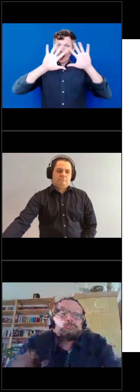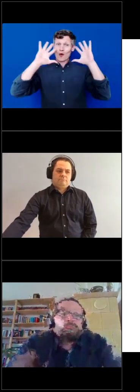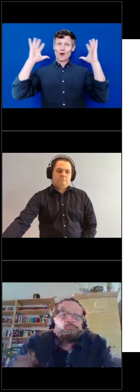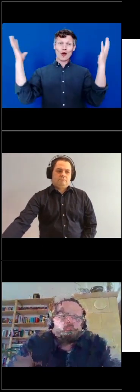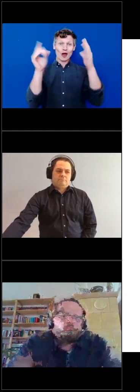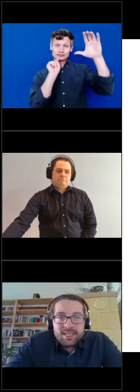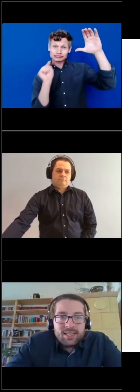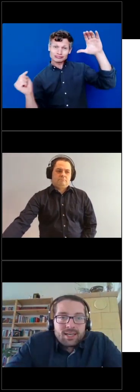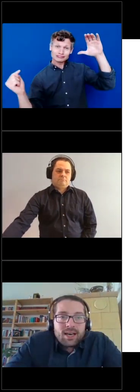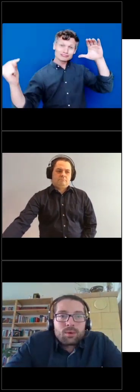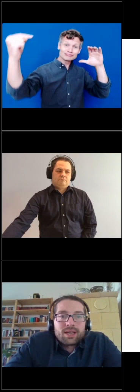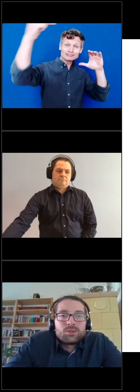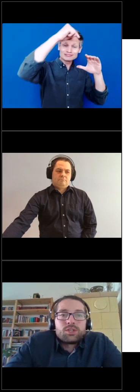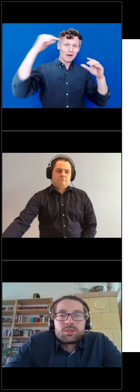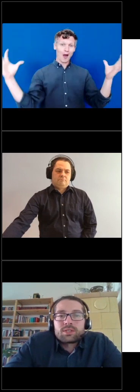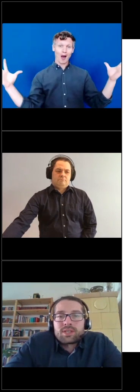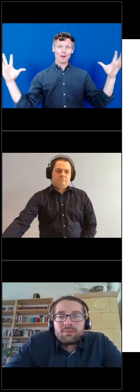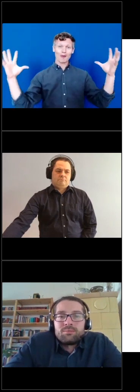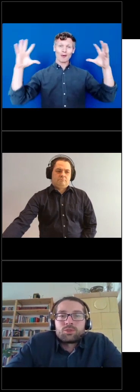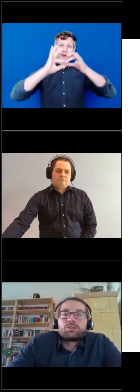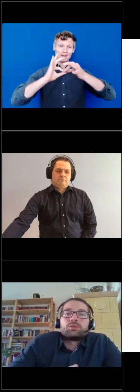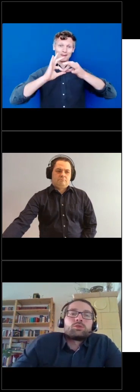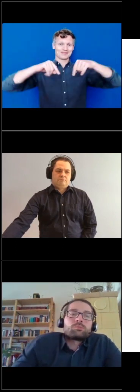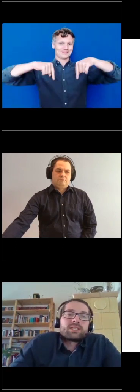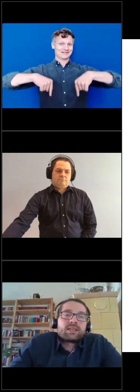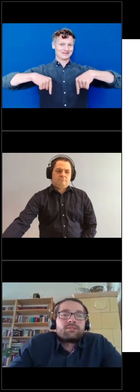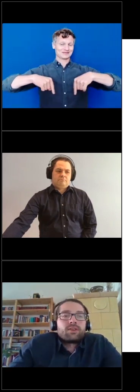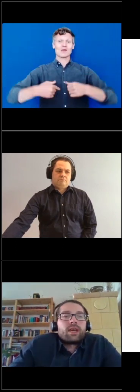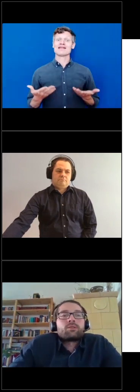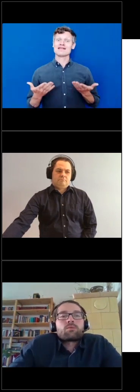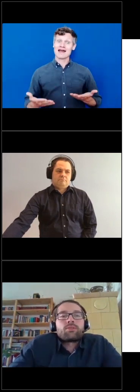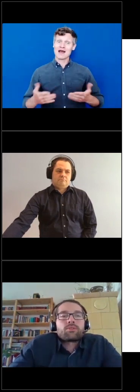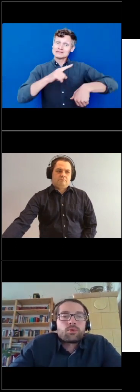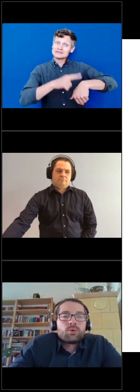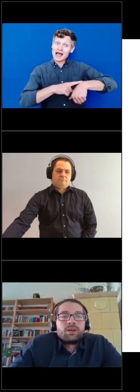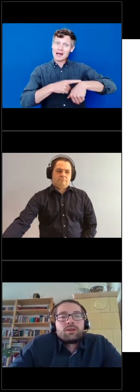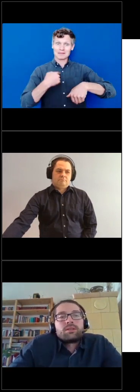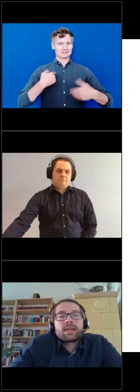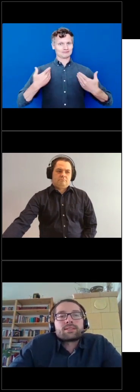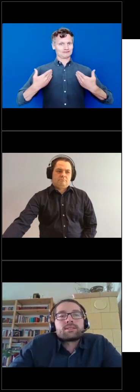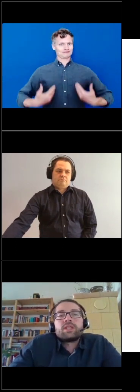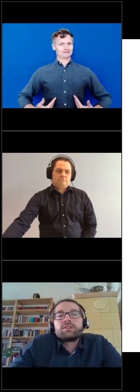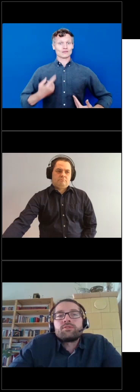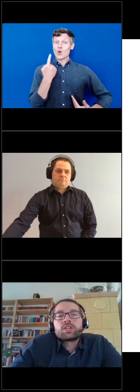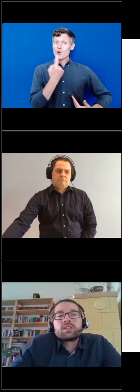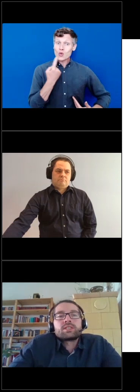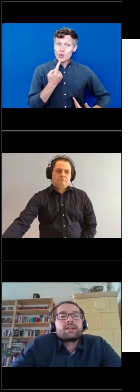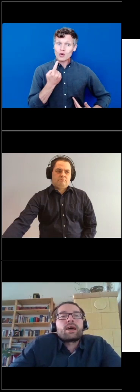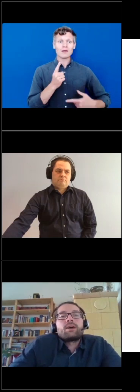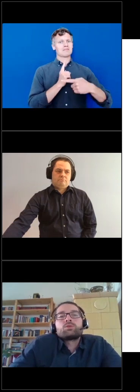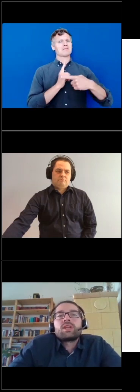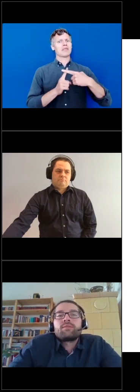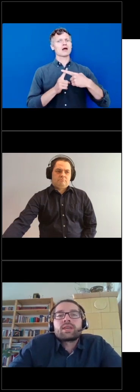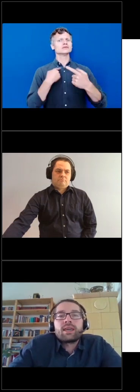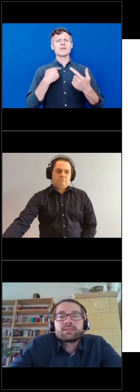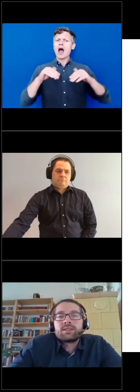to join, as I see, I would like to use the time to introduce myself and run through the accessibility features and